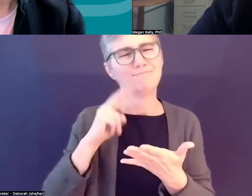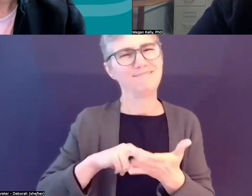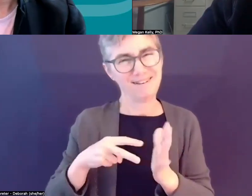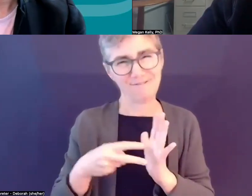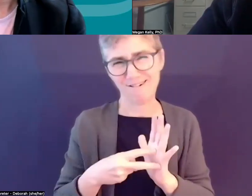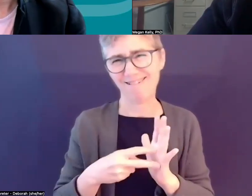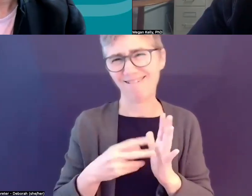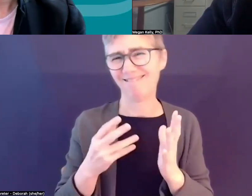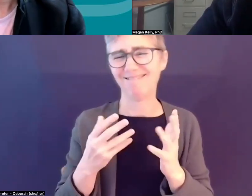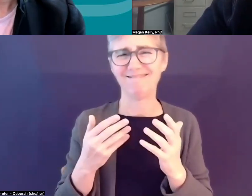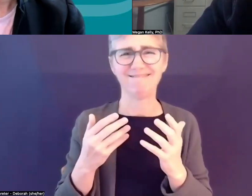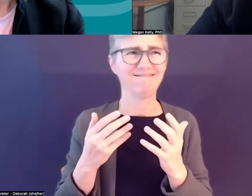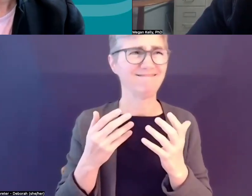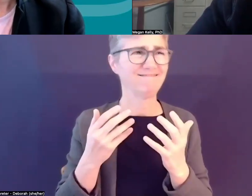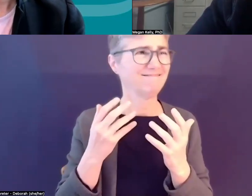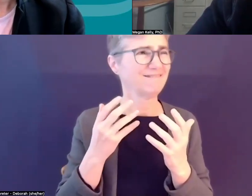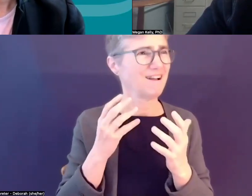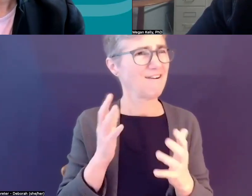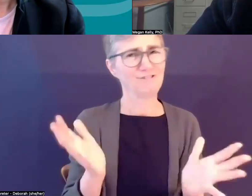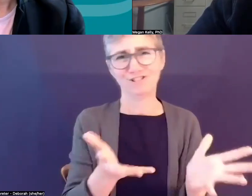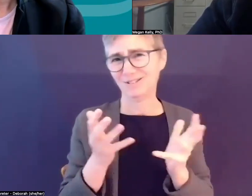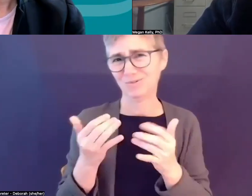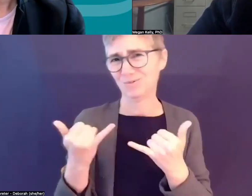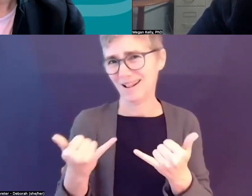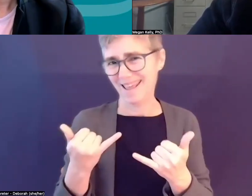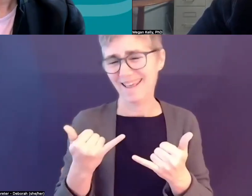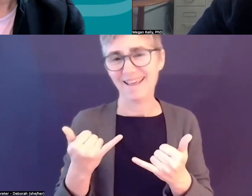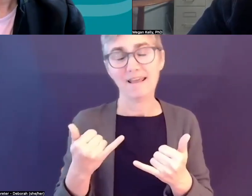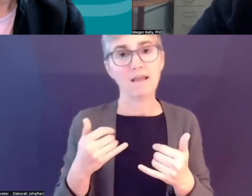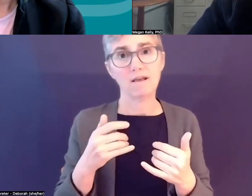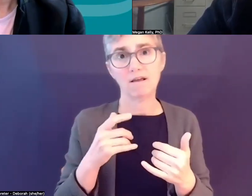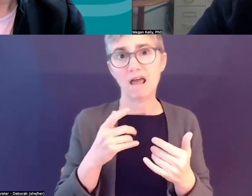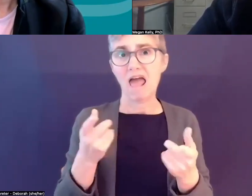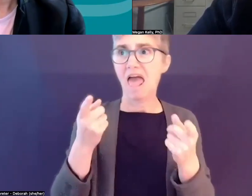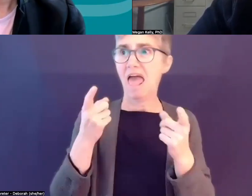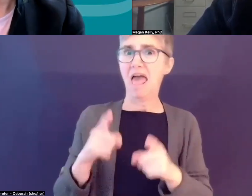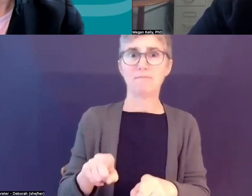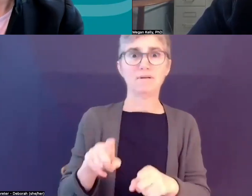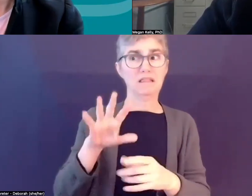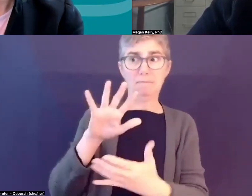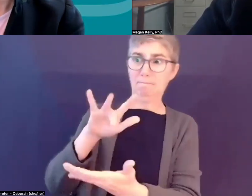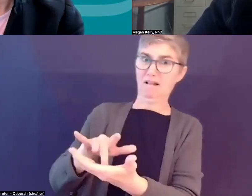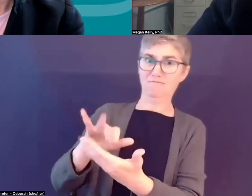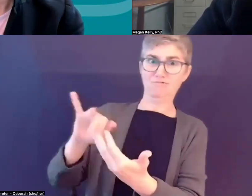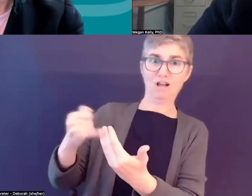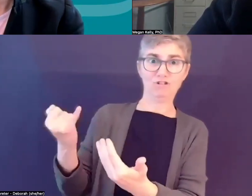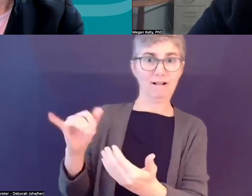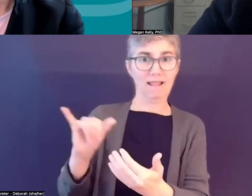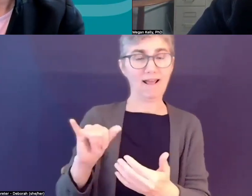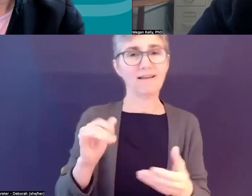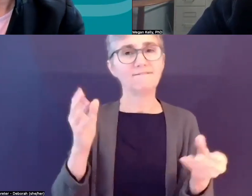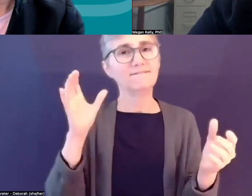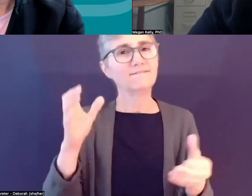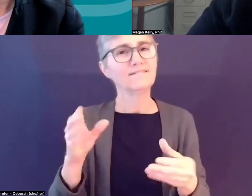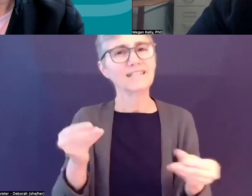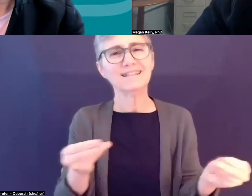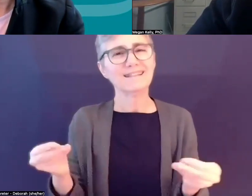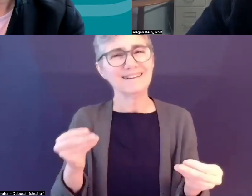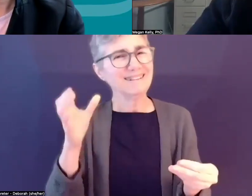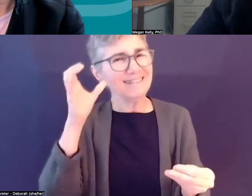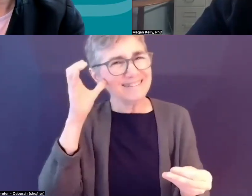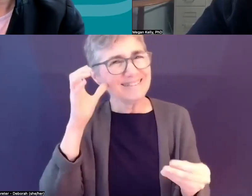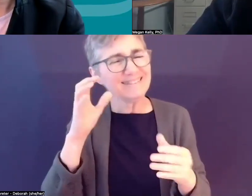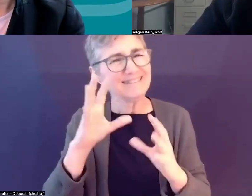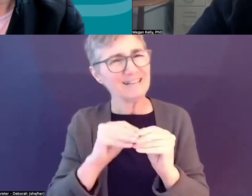that we had today and that took place in the middle of these projects, like the facilitated listening sessions.